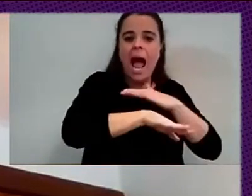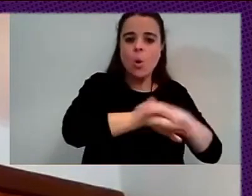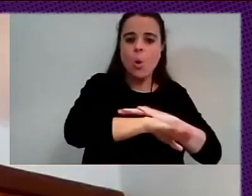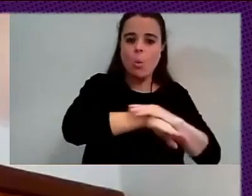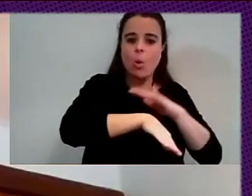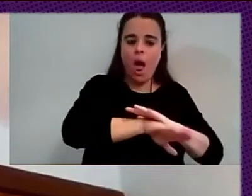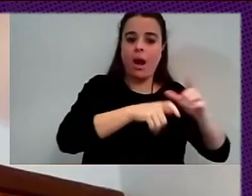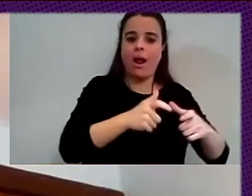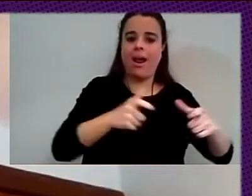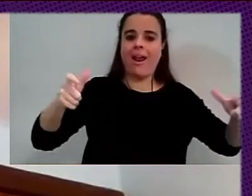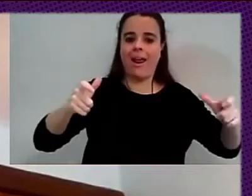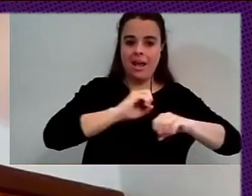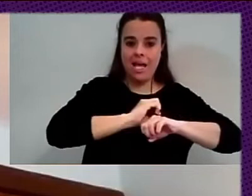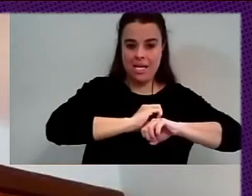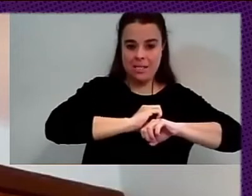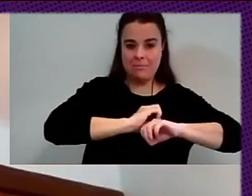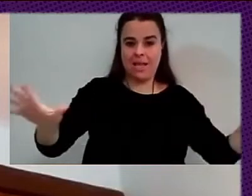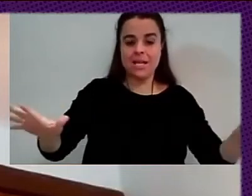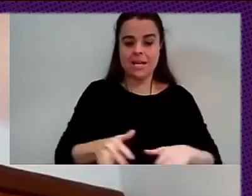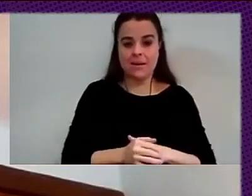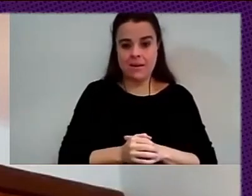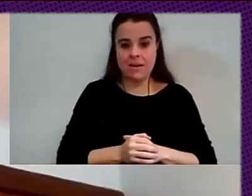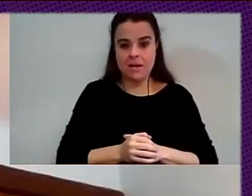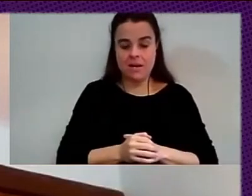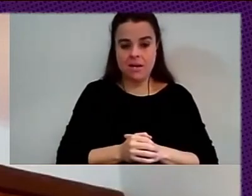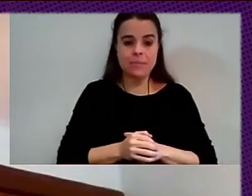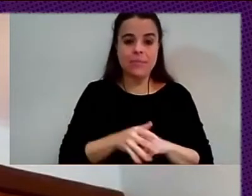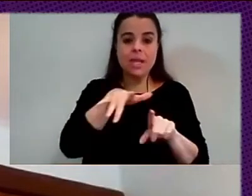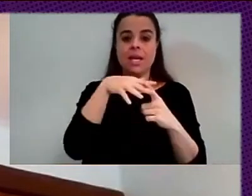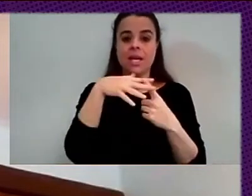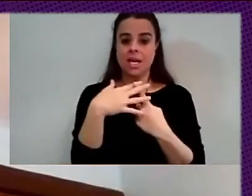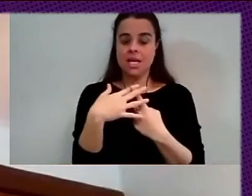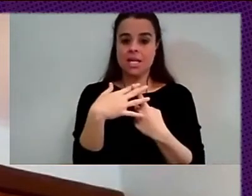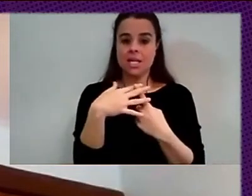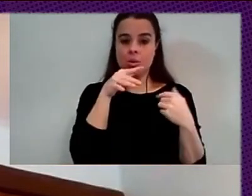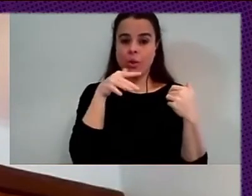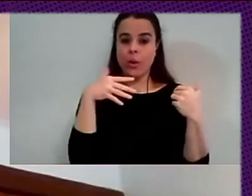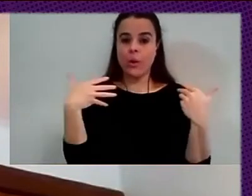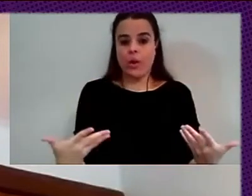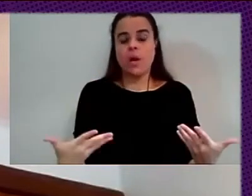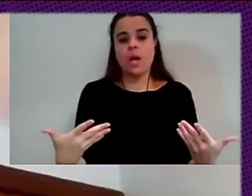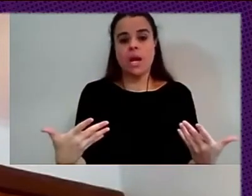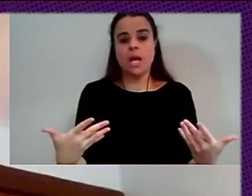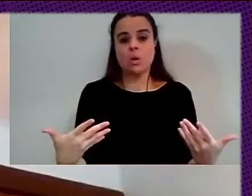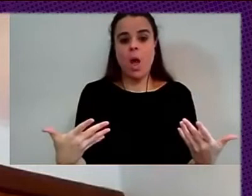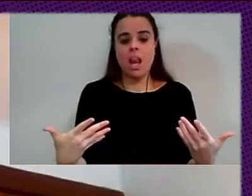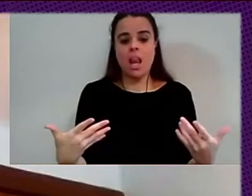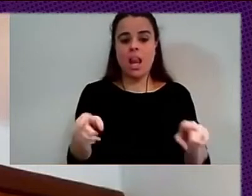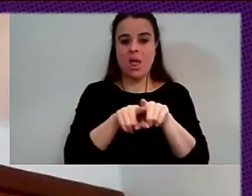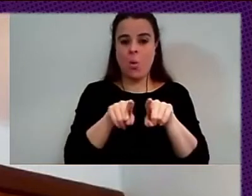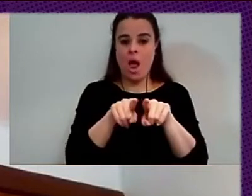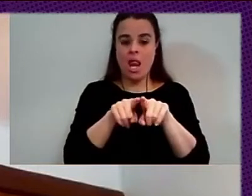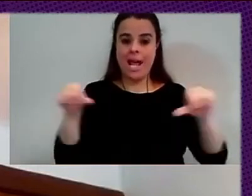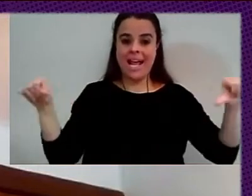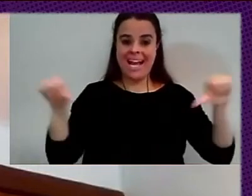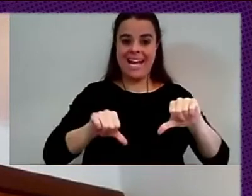we have a breakdown of the environment, both in terms of global warming or heating,